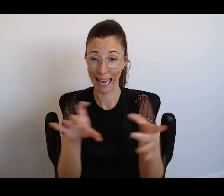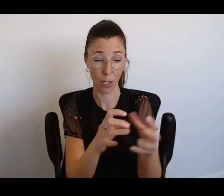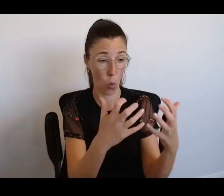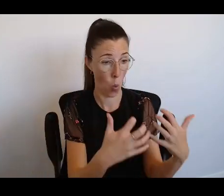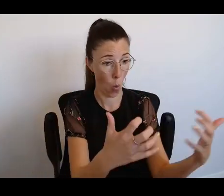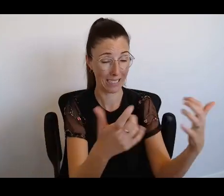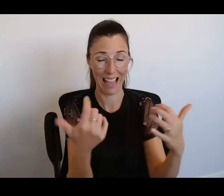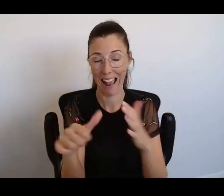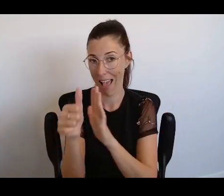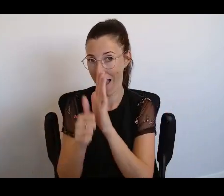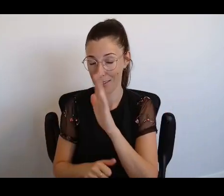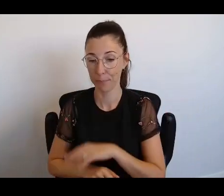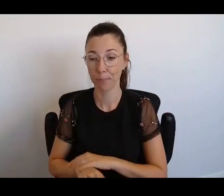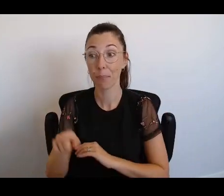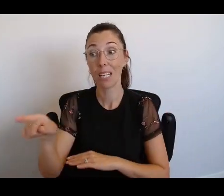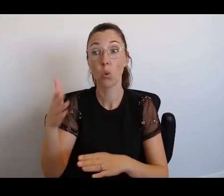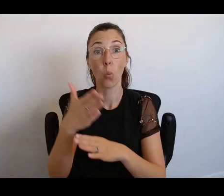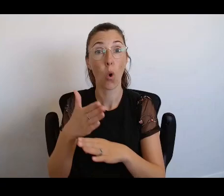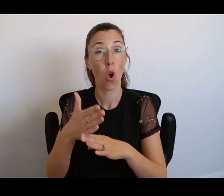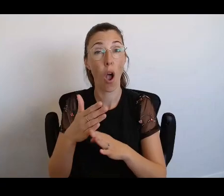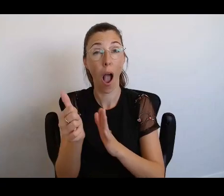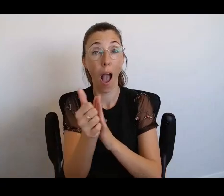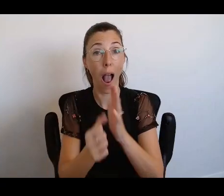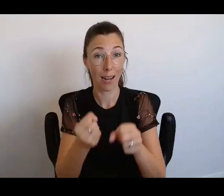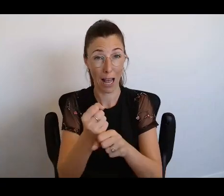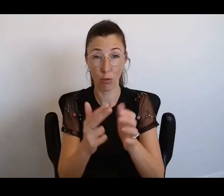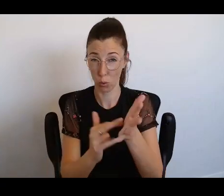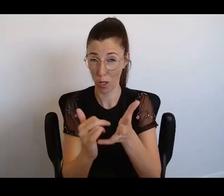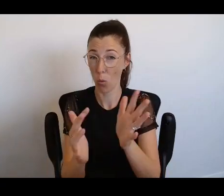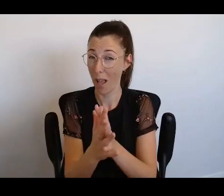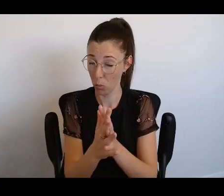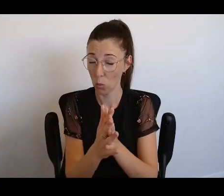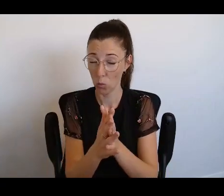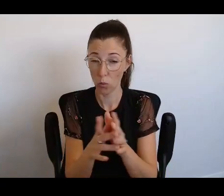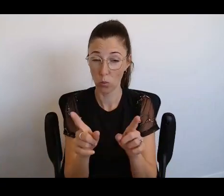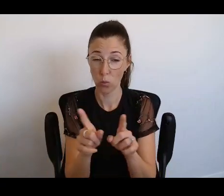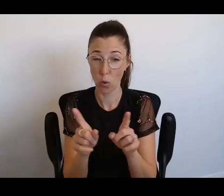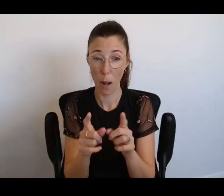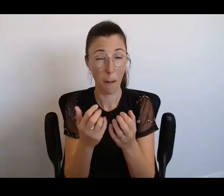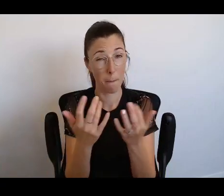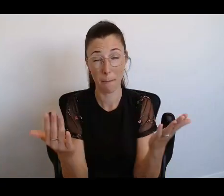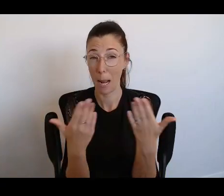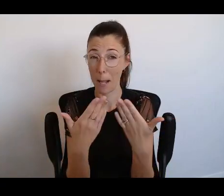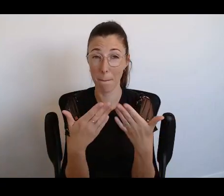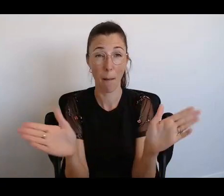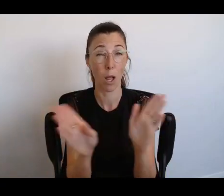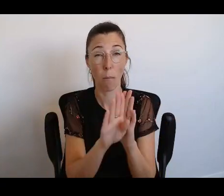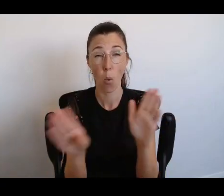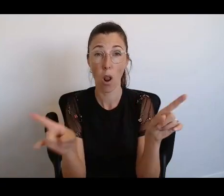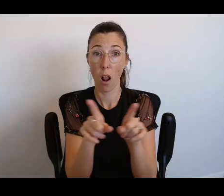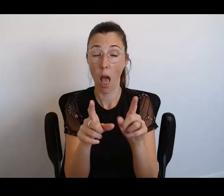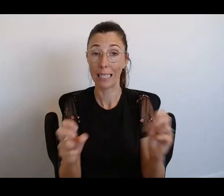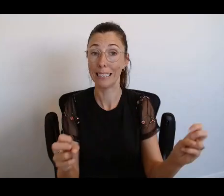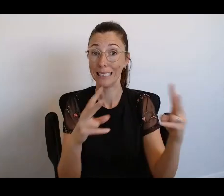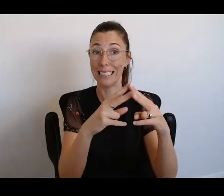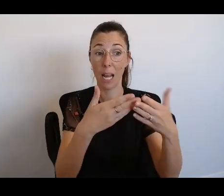of New South Wales and a number of public boards like the Sydney Public Art Panel and working